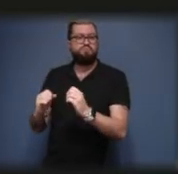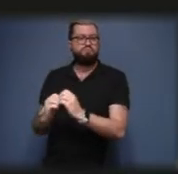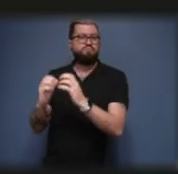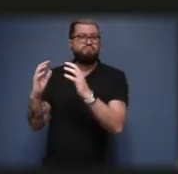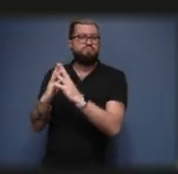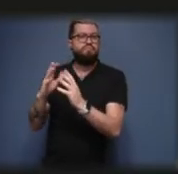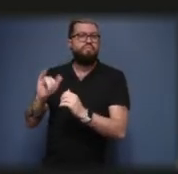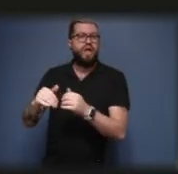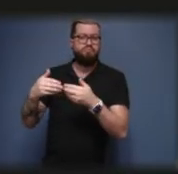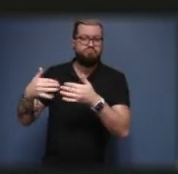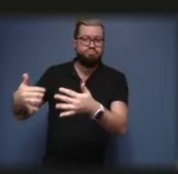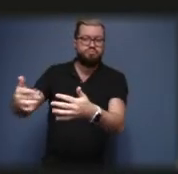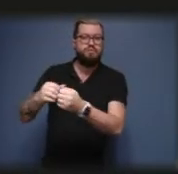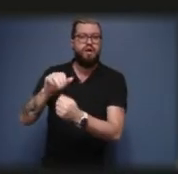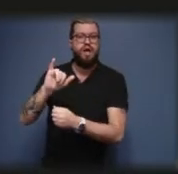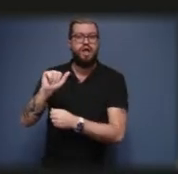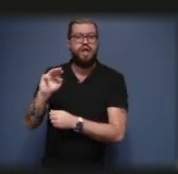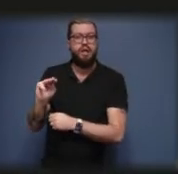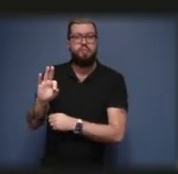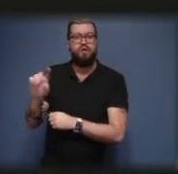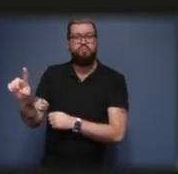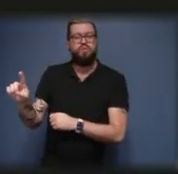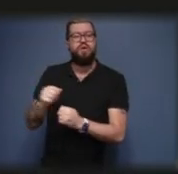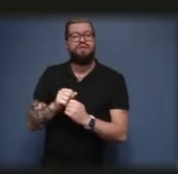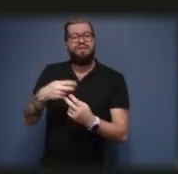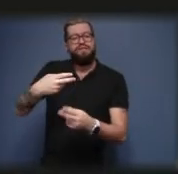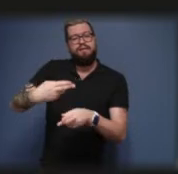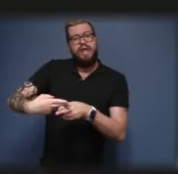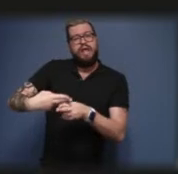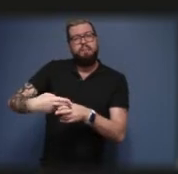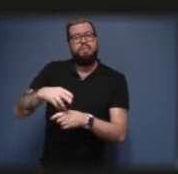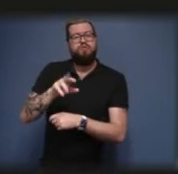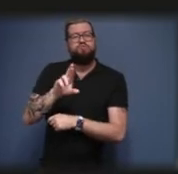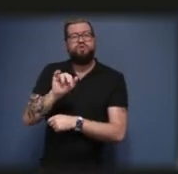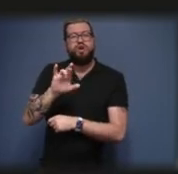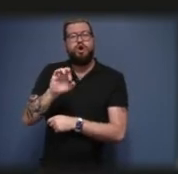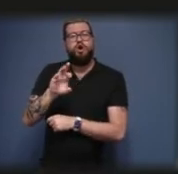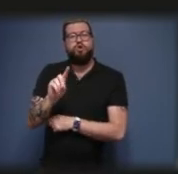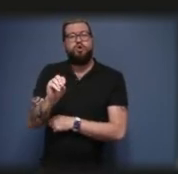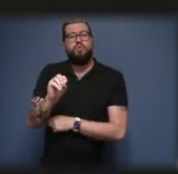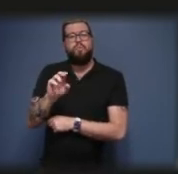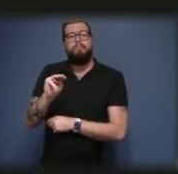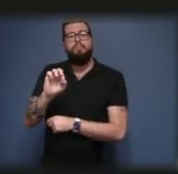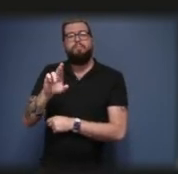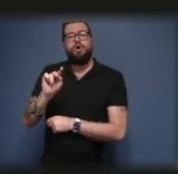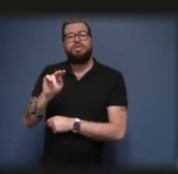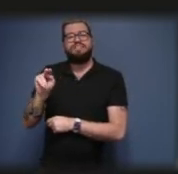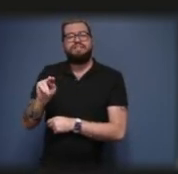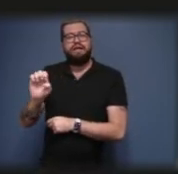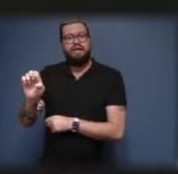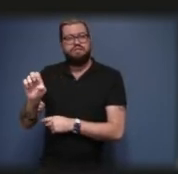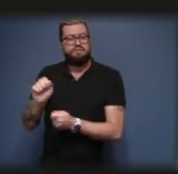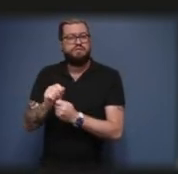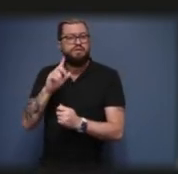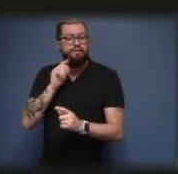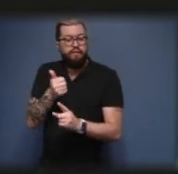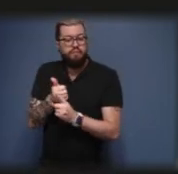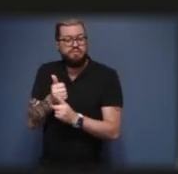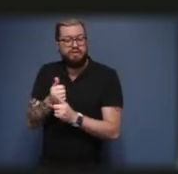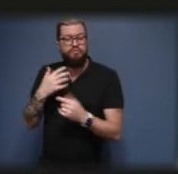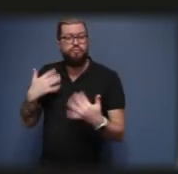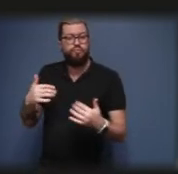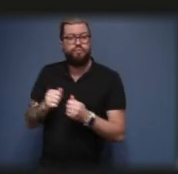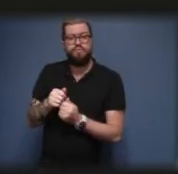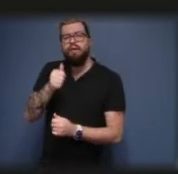that movement, his name is Ricardo Martinez, also a former dispatcher who went on to work in the private industry